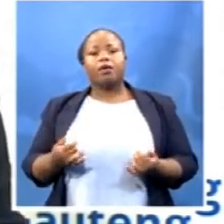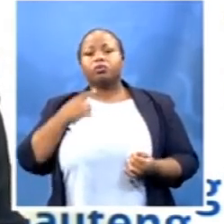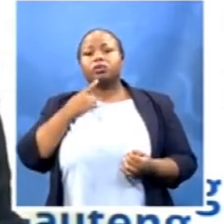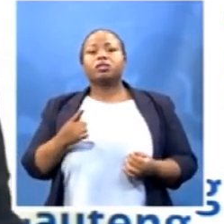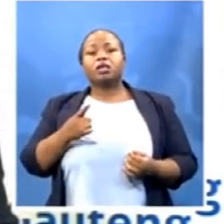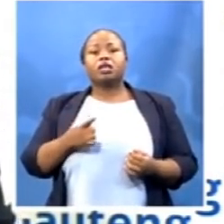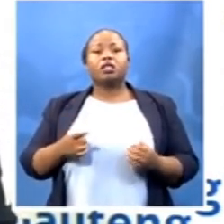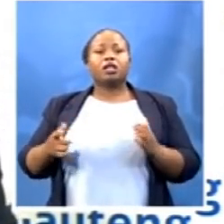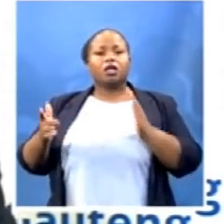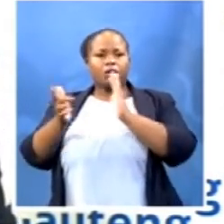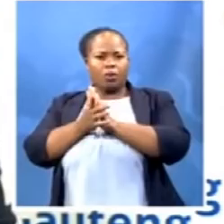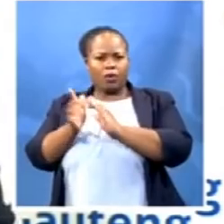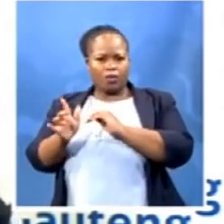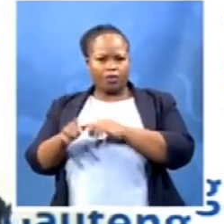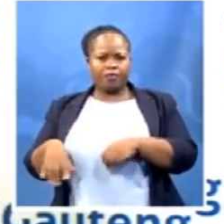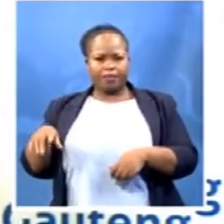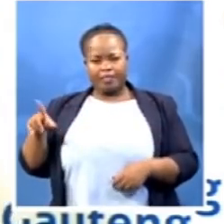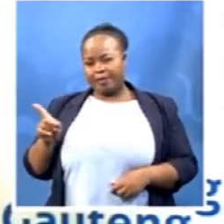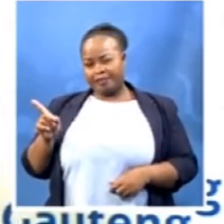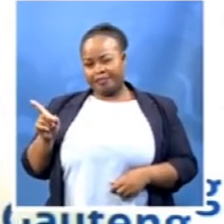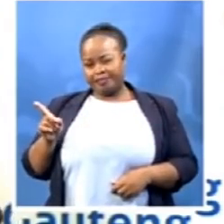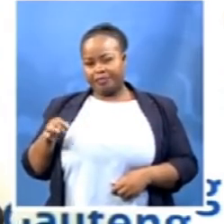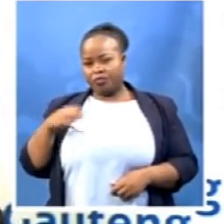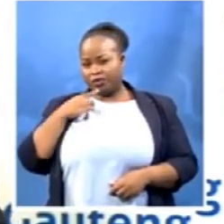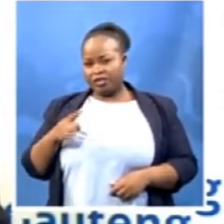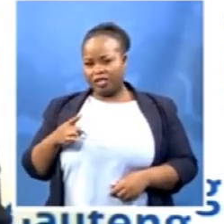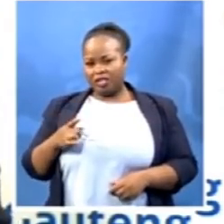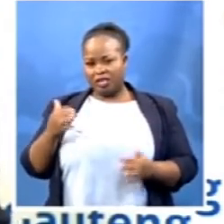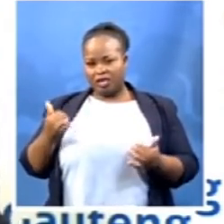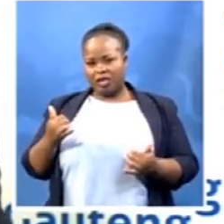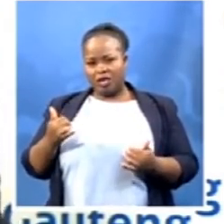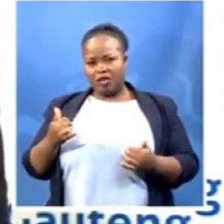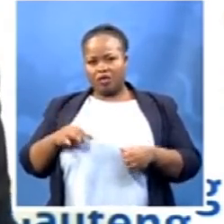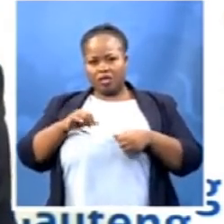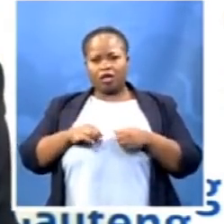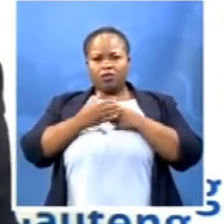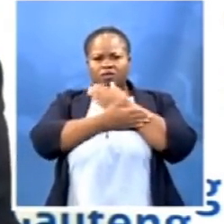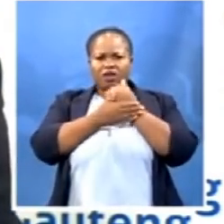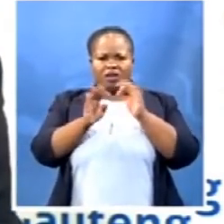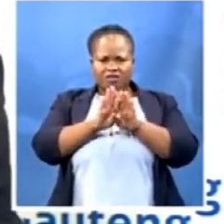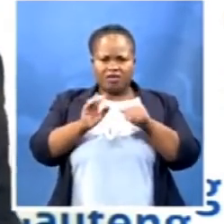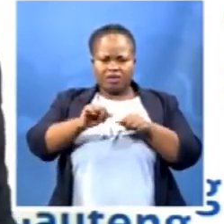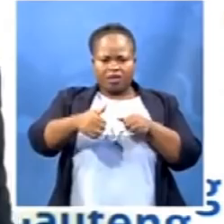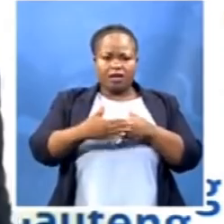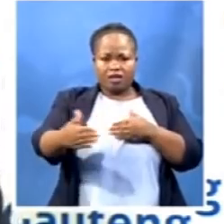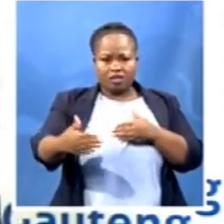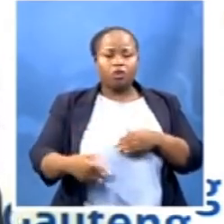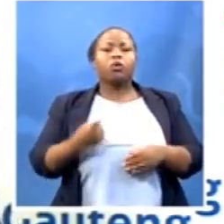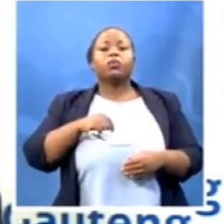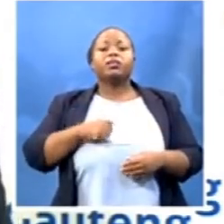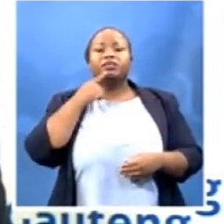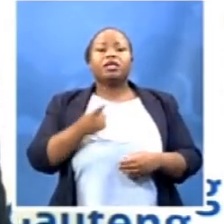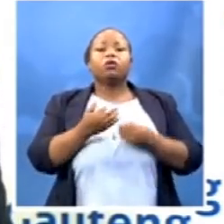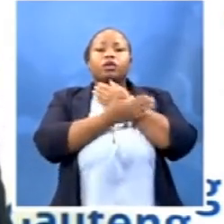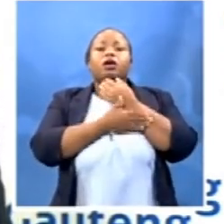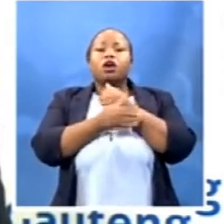saying, you are saying the law now and then post-COVID-19. What we are saying is that post-COVID-19, we will implement